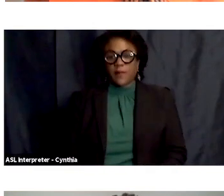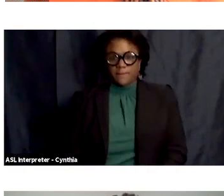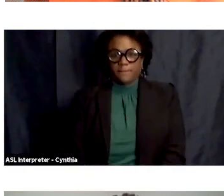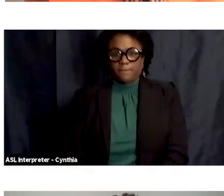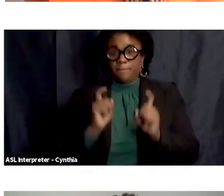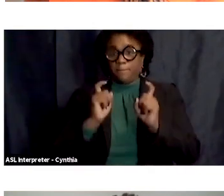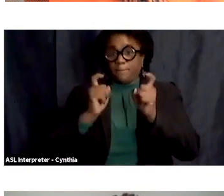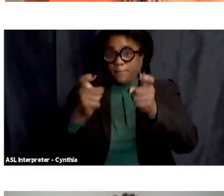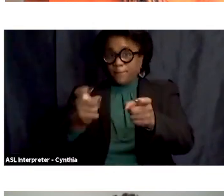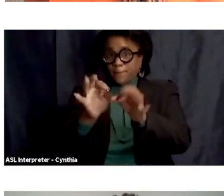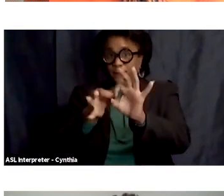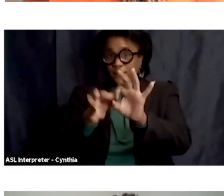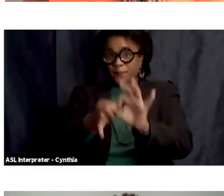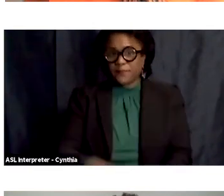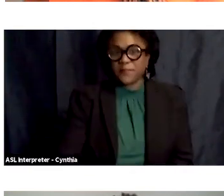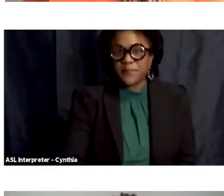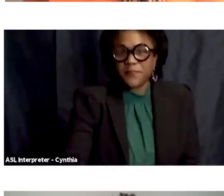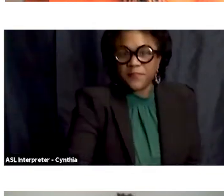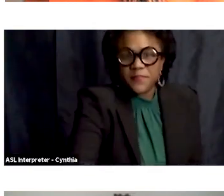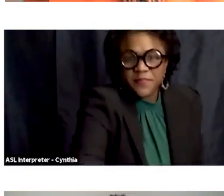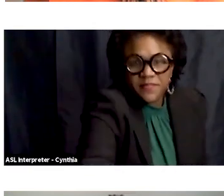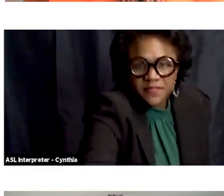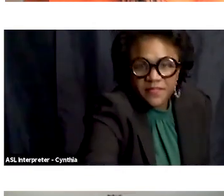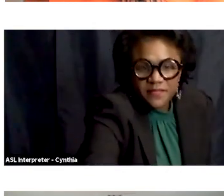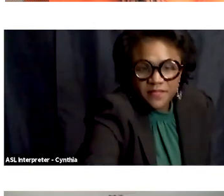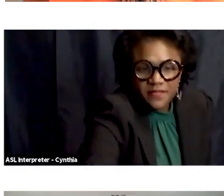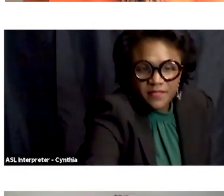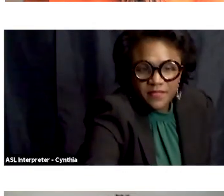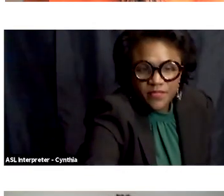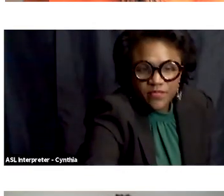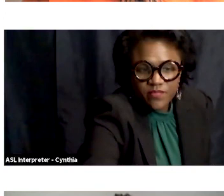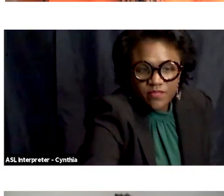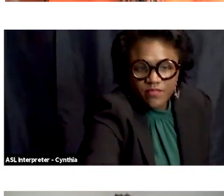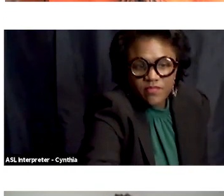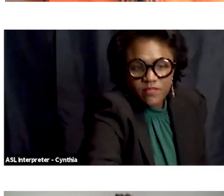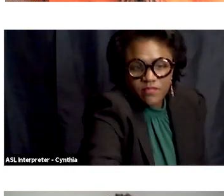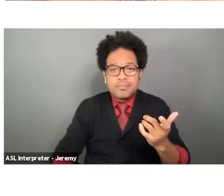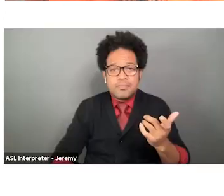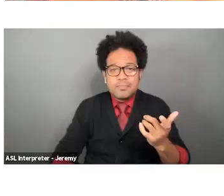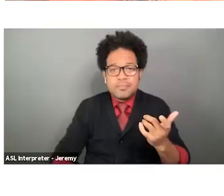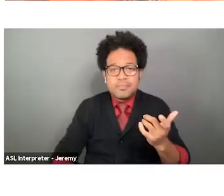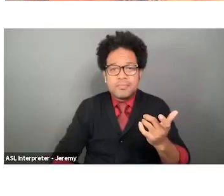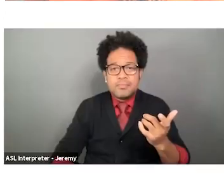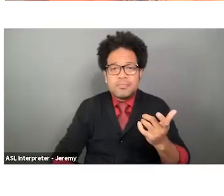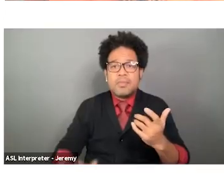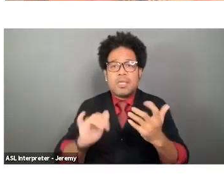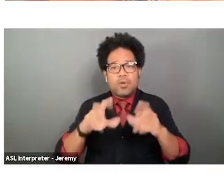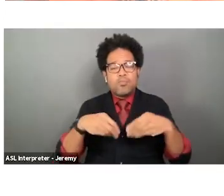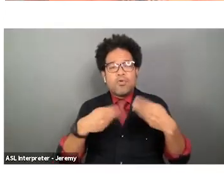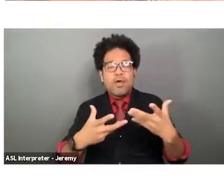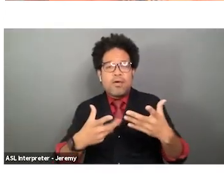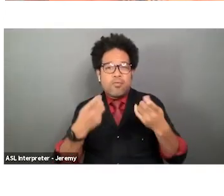And I also want to provide this as well, as far as like where we ended this action, but what happened after